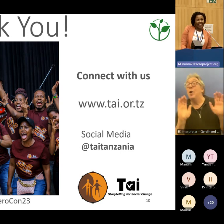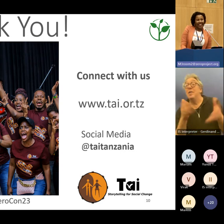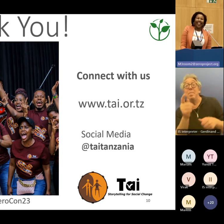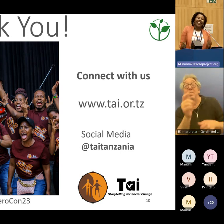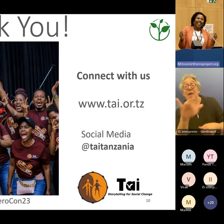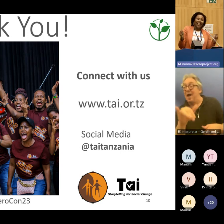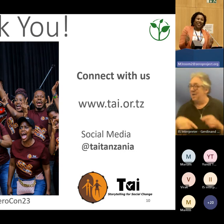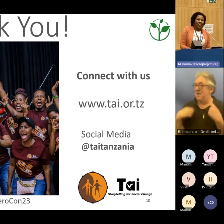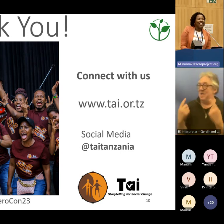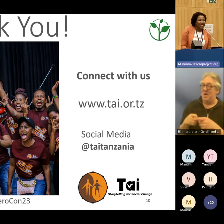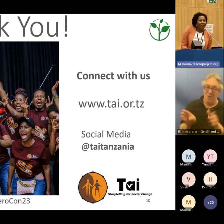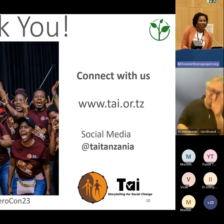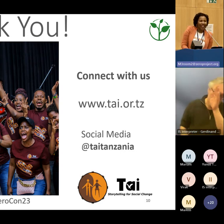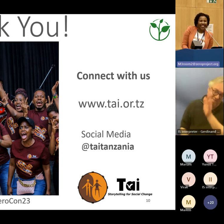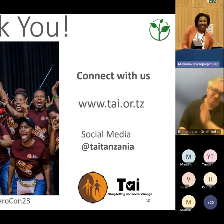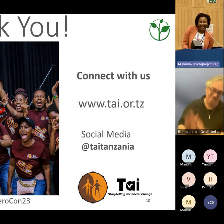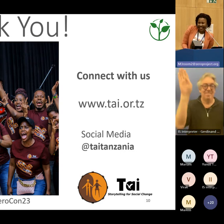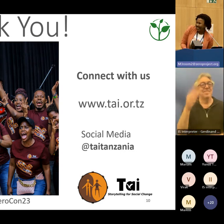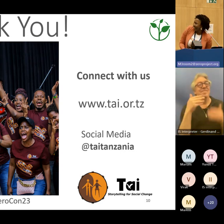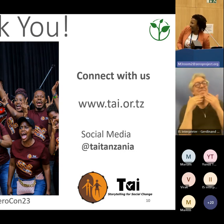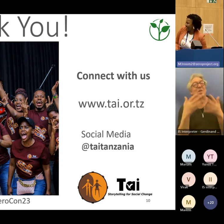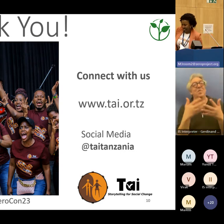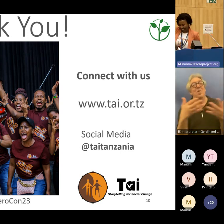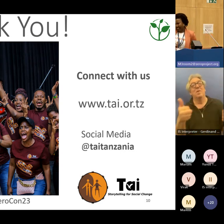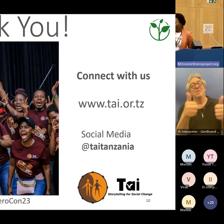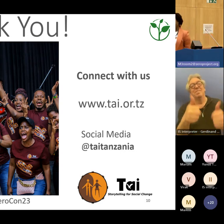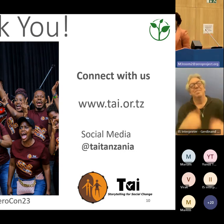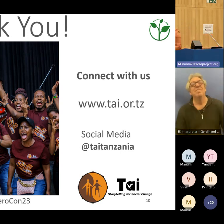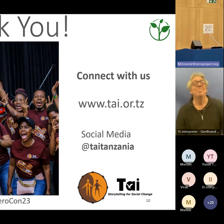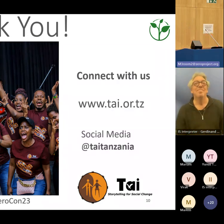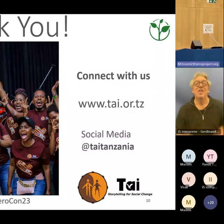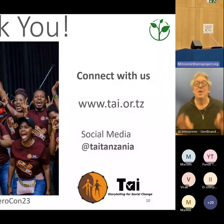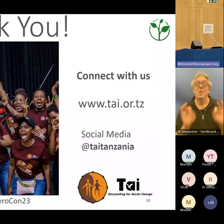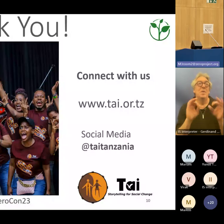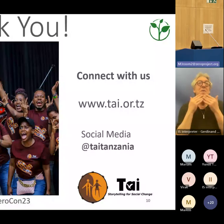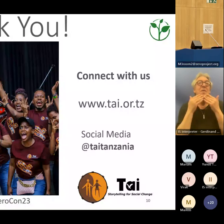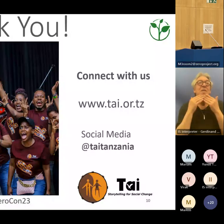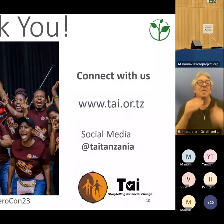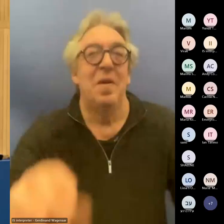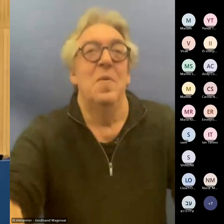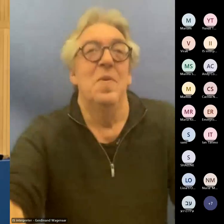fly high. Thank you. Thank you so much. Thank you, Debora.